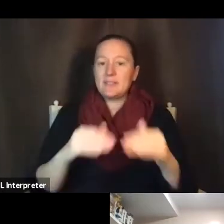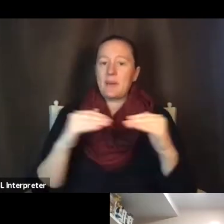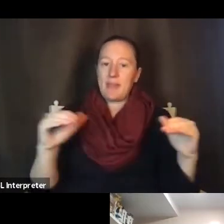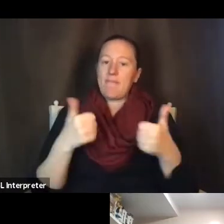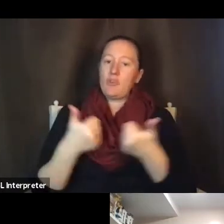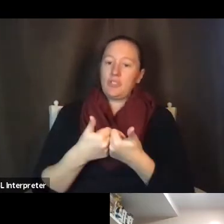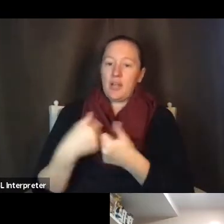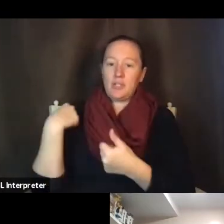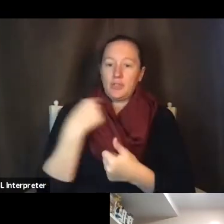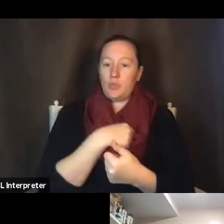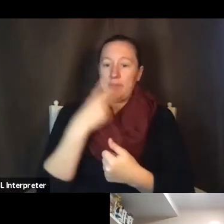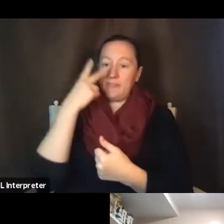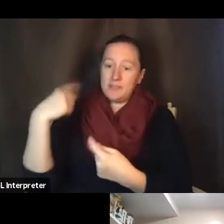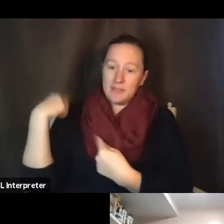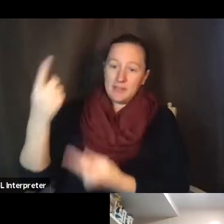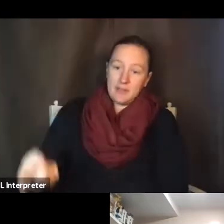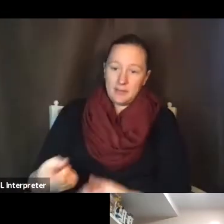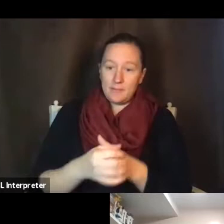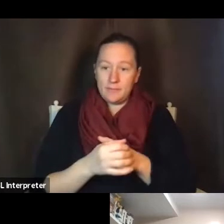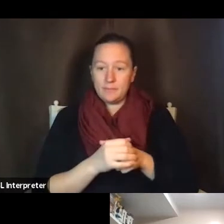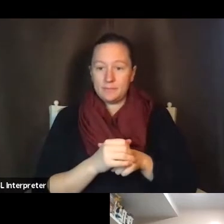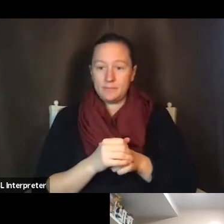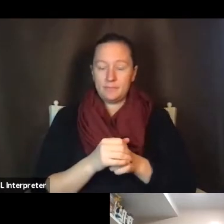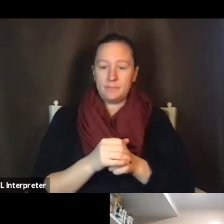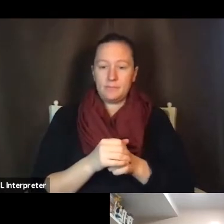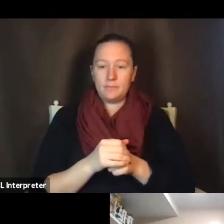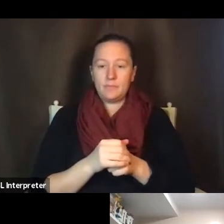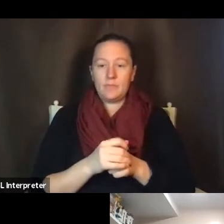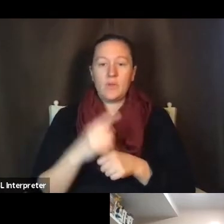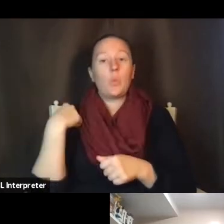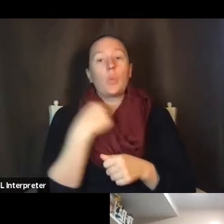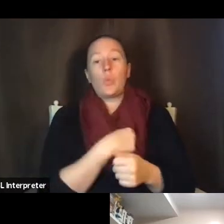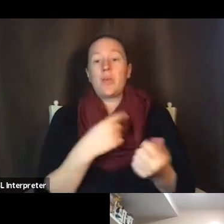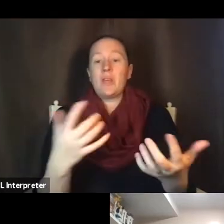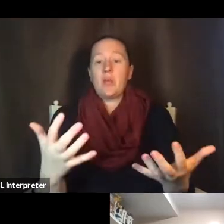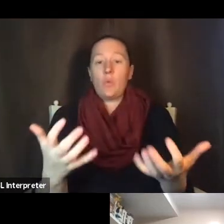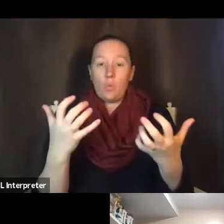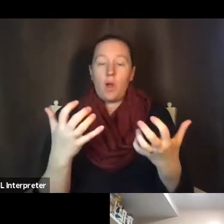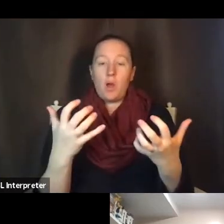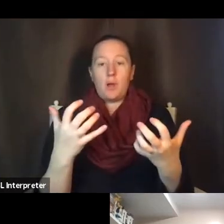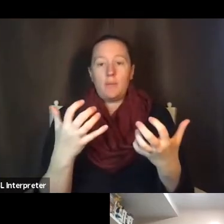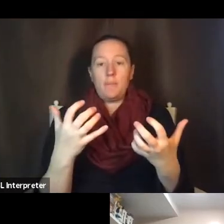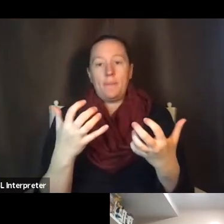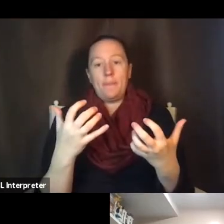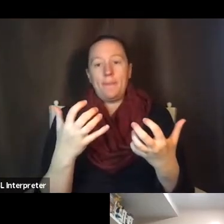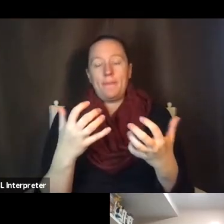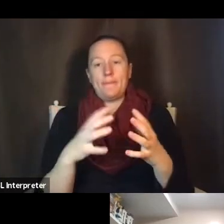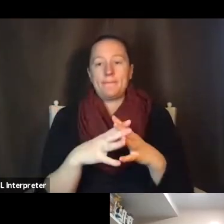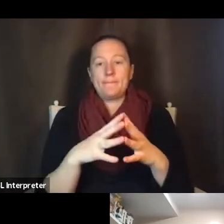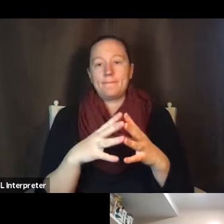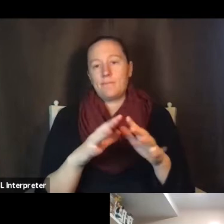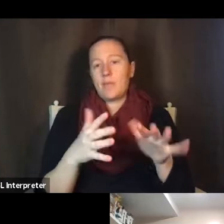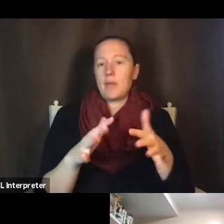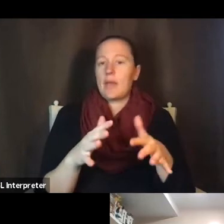has seen and noted. And so we wanted to do, I would say, kind